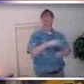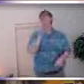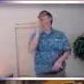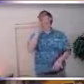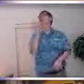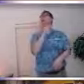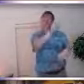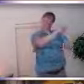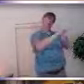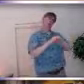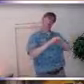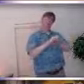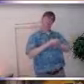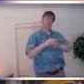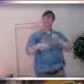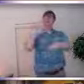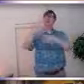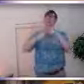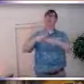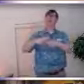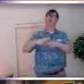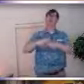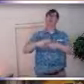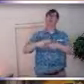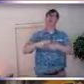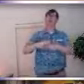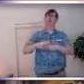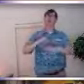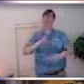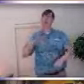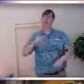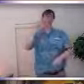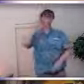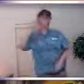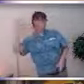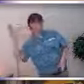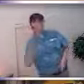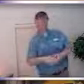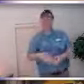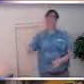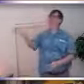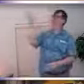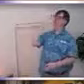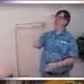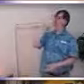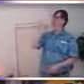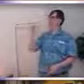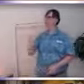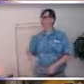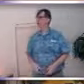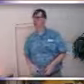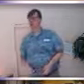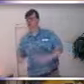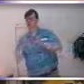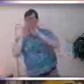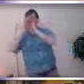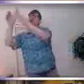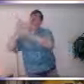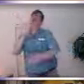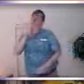they affect people. And you've heard this before. The boss yells at